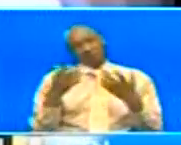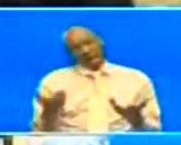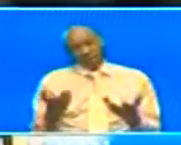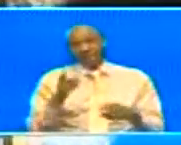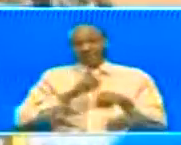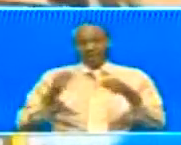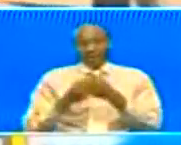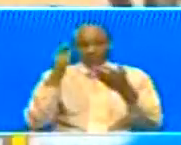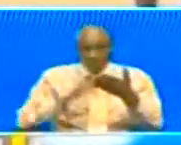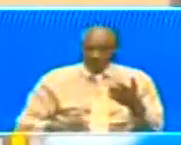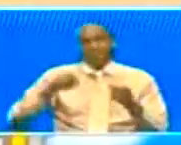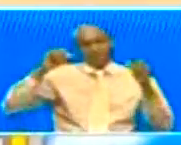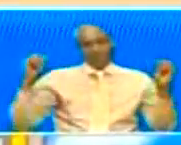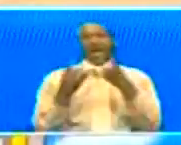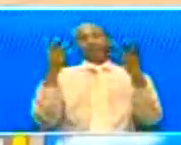unexpected happened.